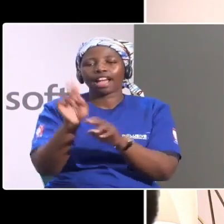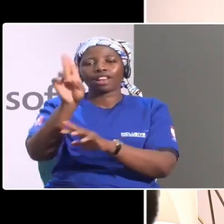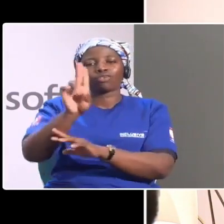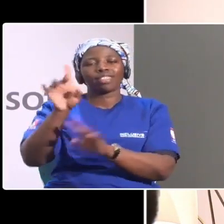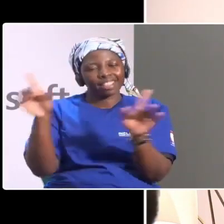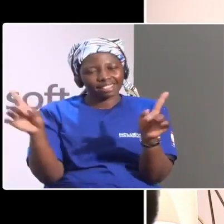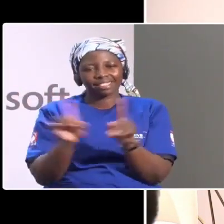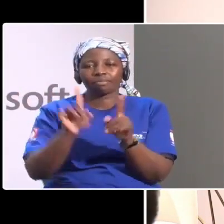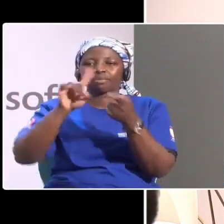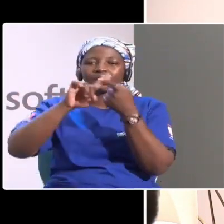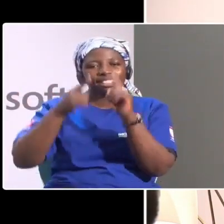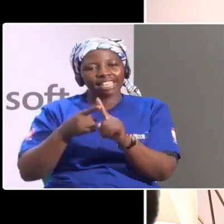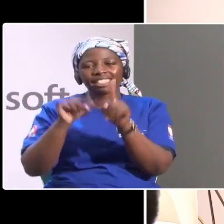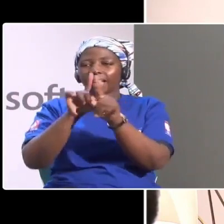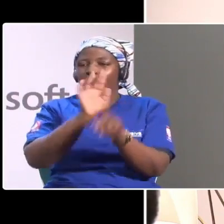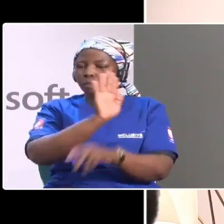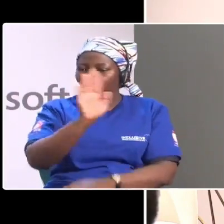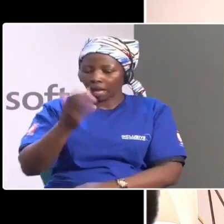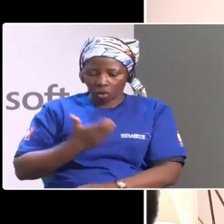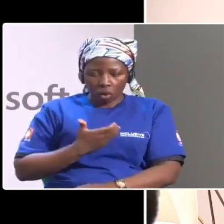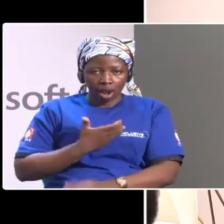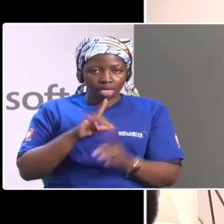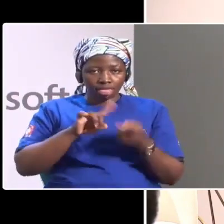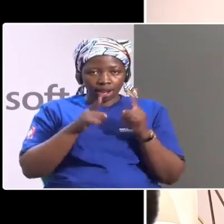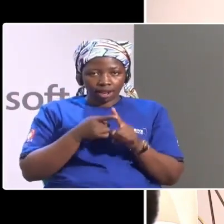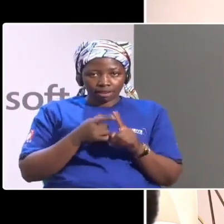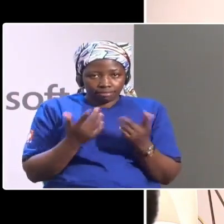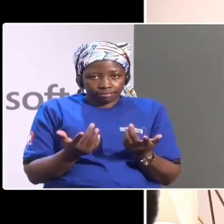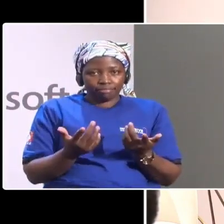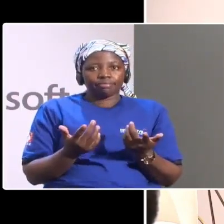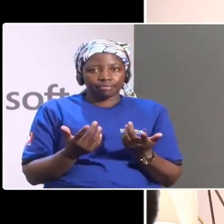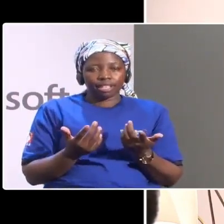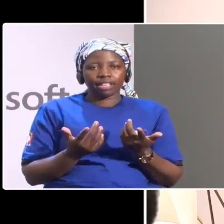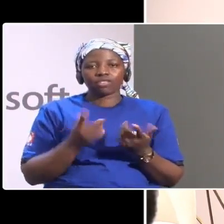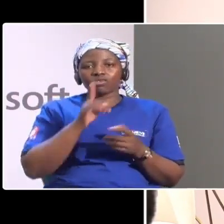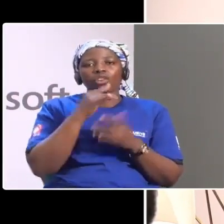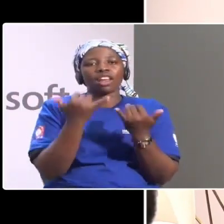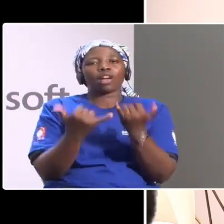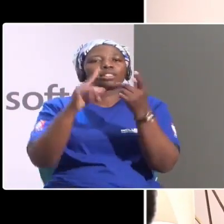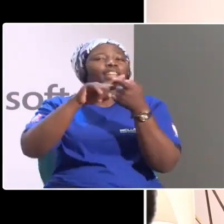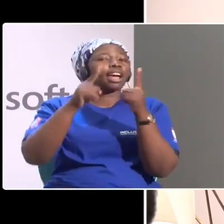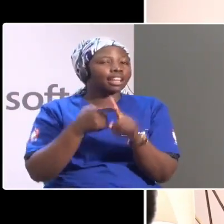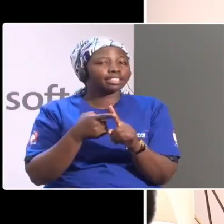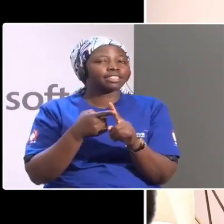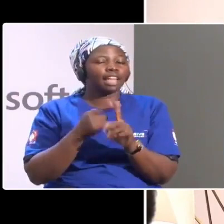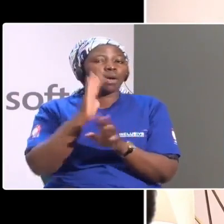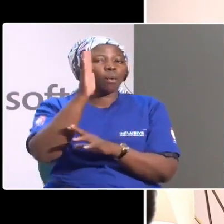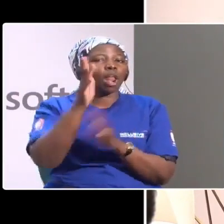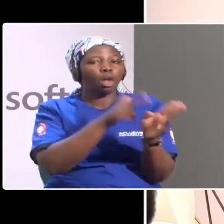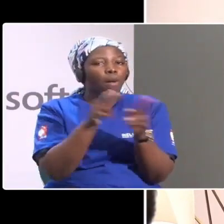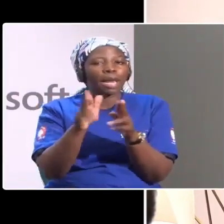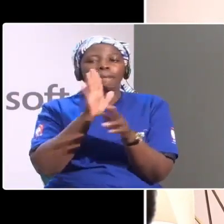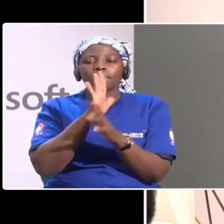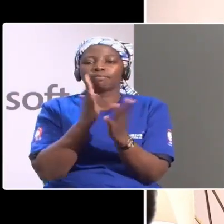those standards as their own standards. And therefore, standards will normally